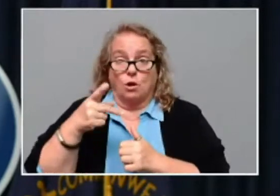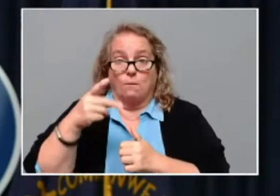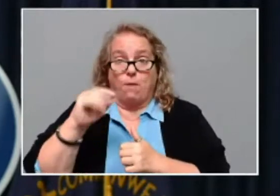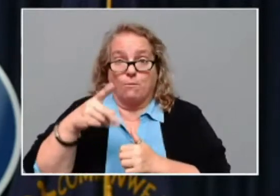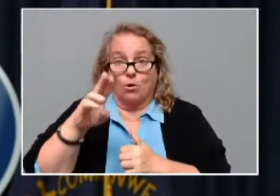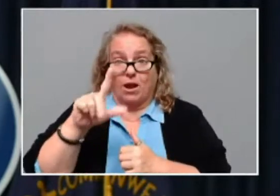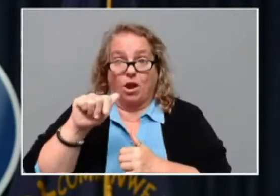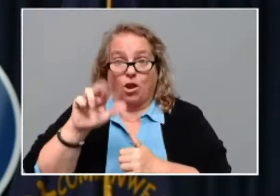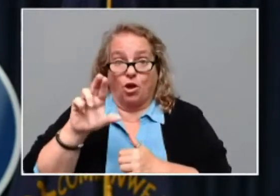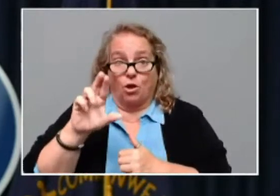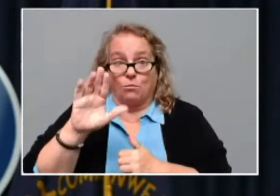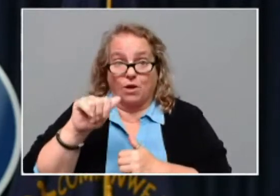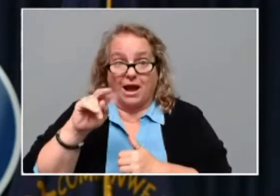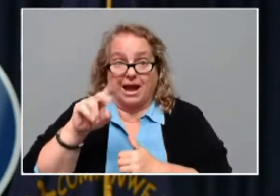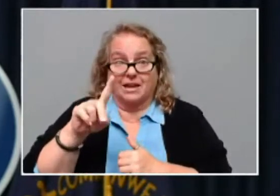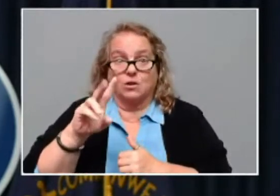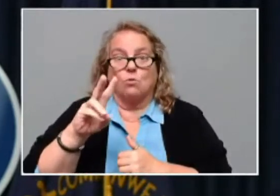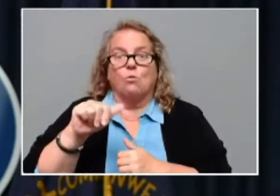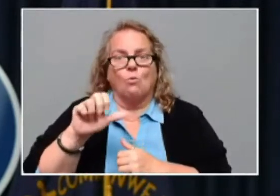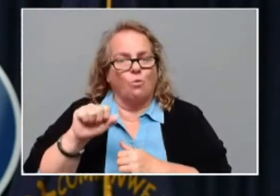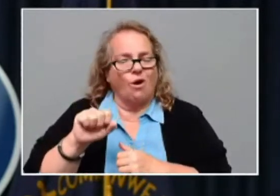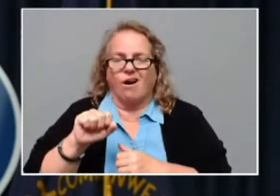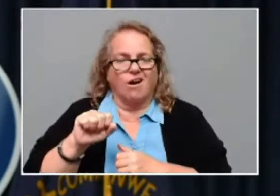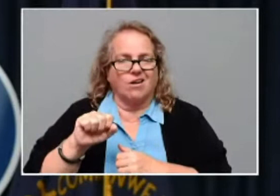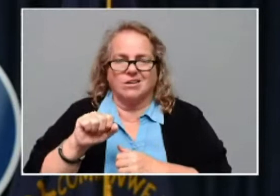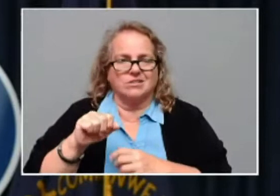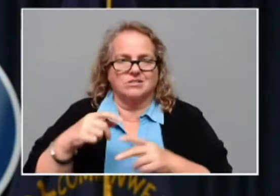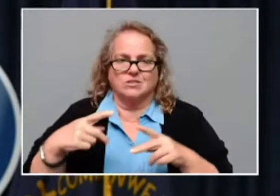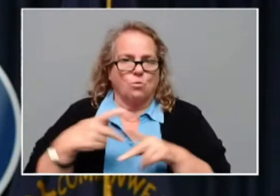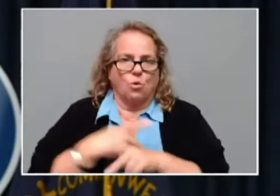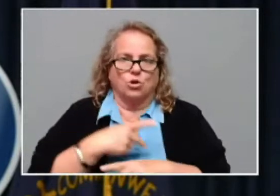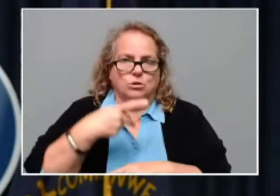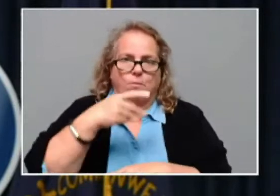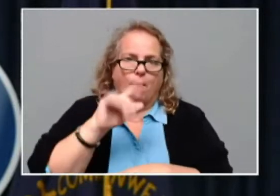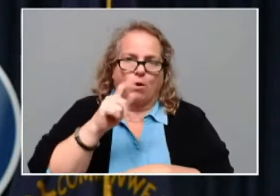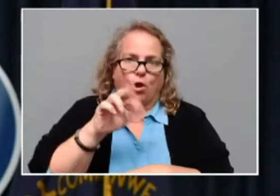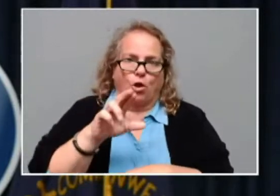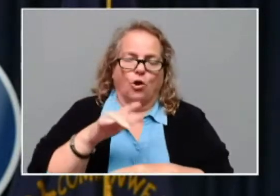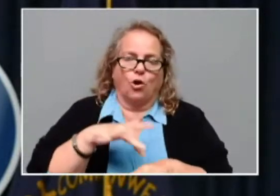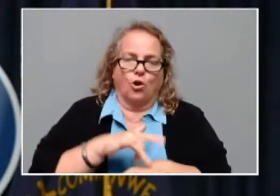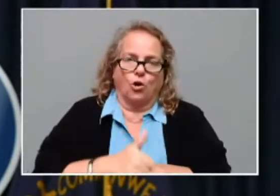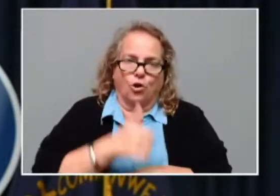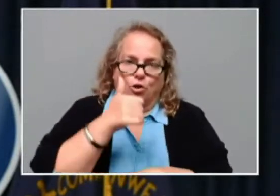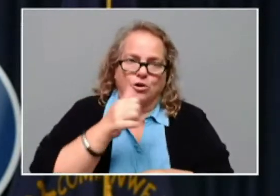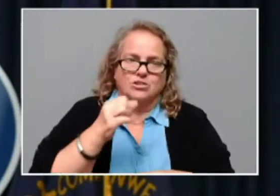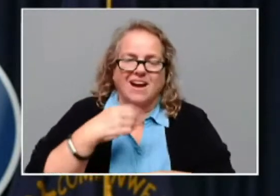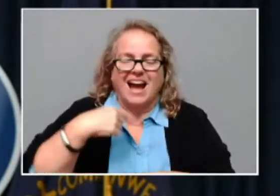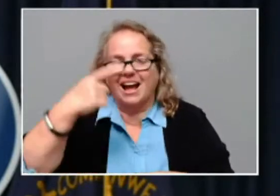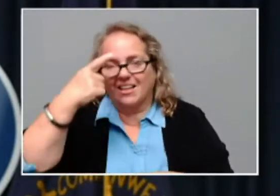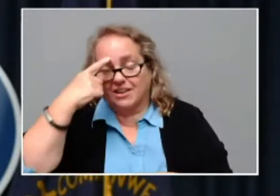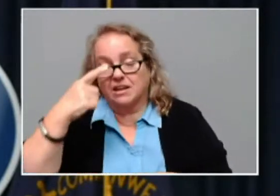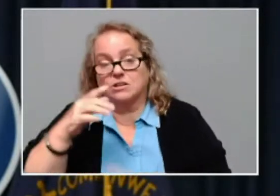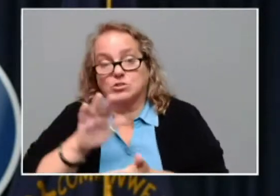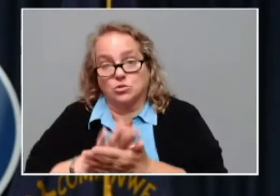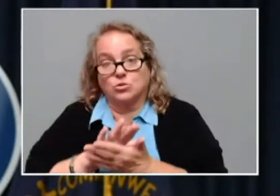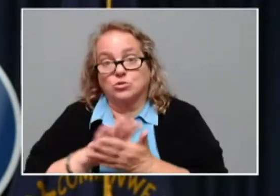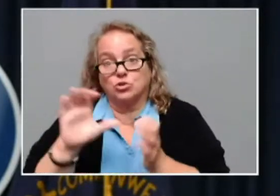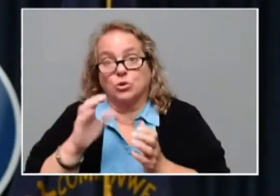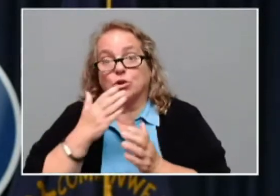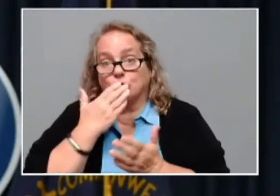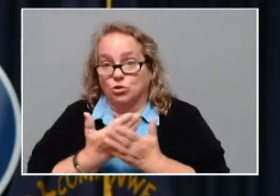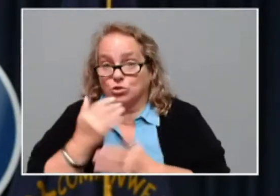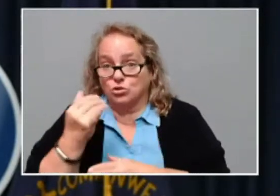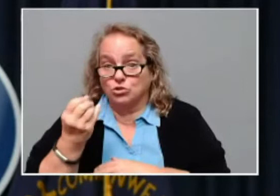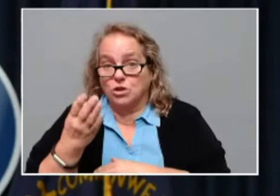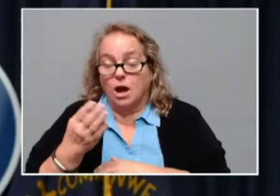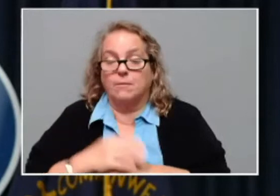least popular early in the pandemic. I think schools are doing a good job. I think that they are trying